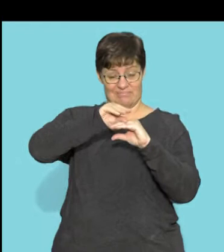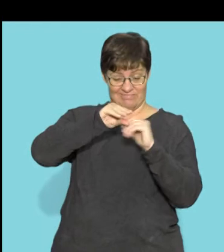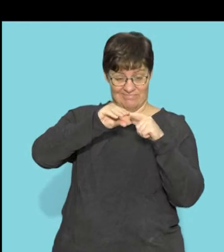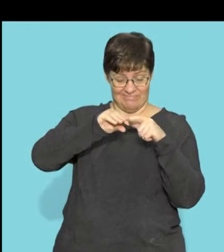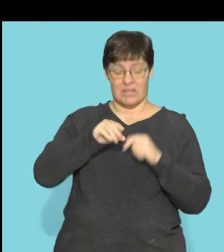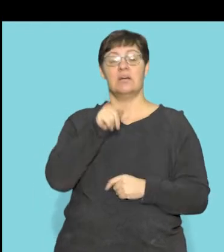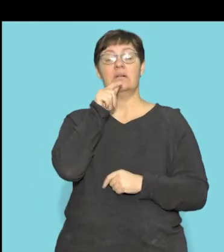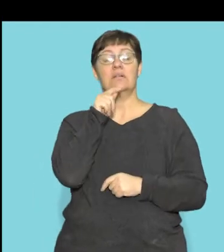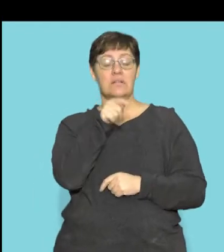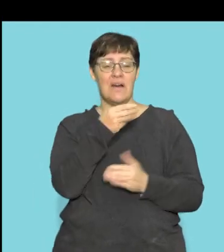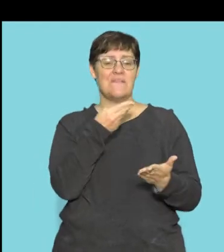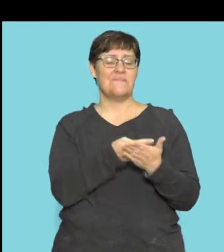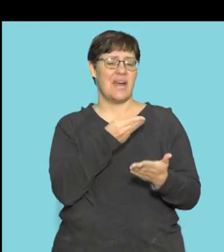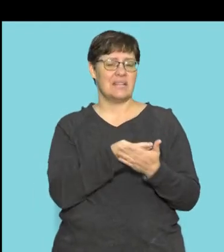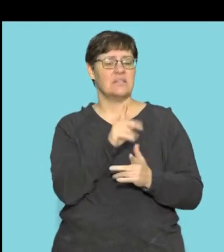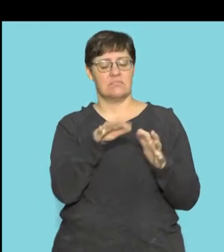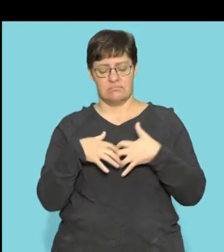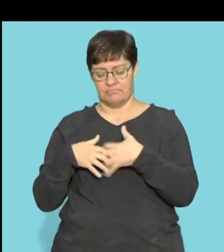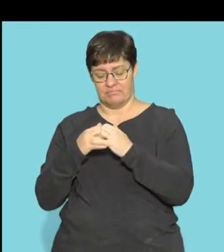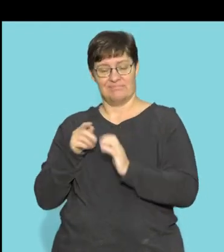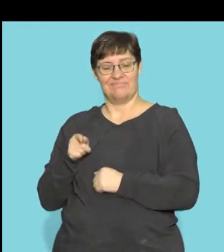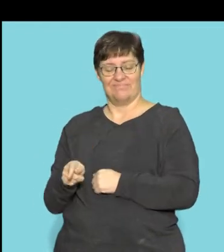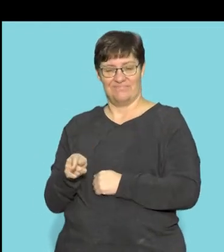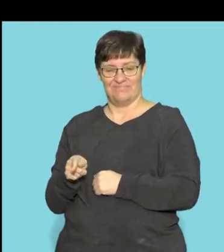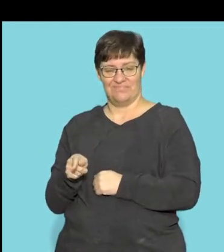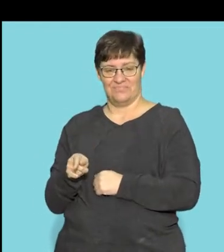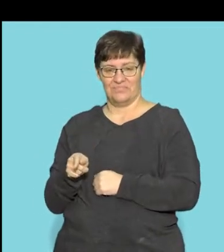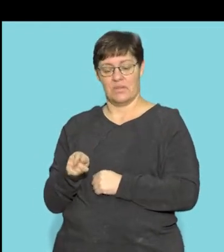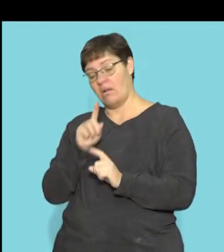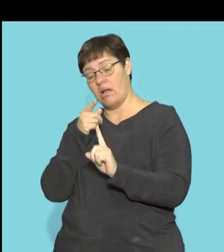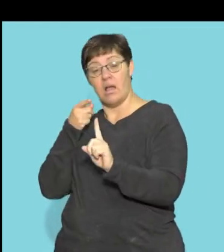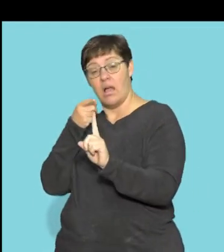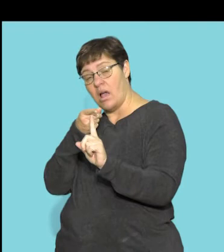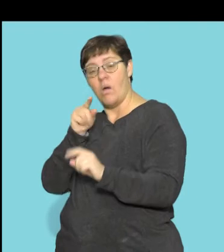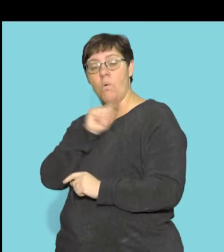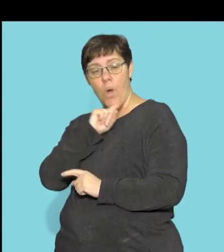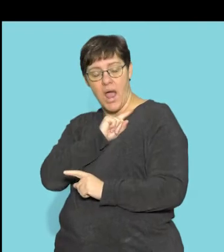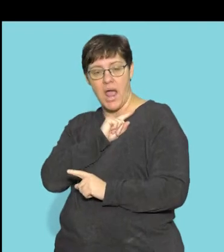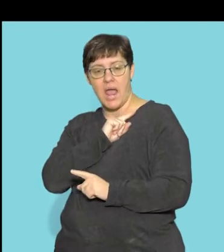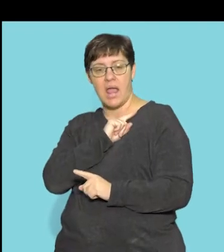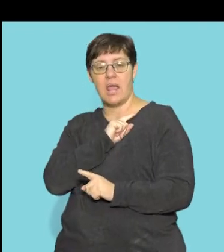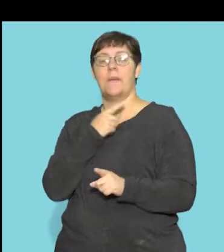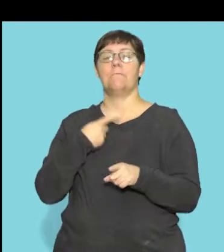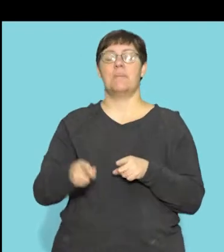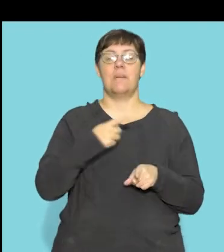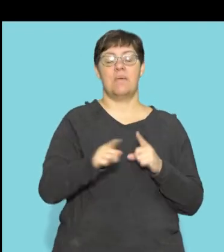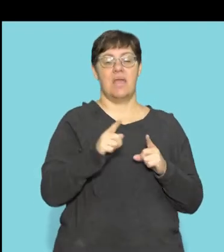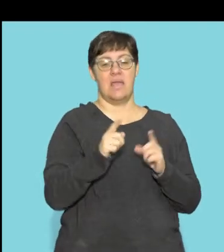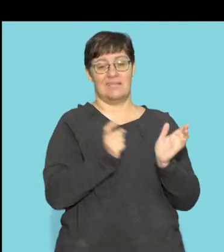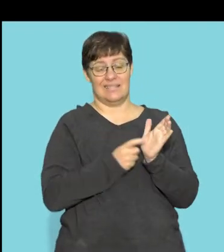a type of fund that is created and set up purposely for repaying